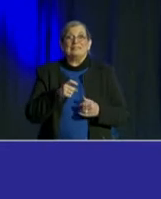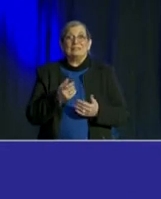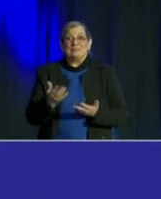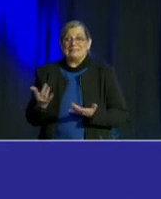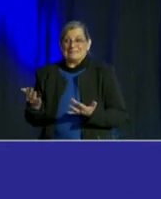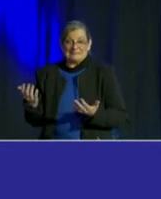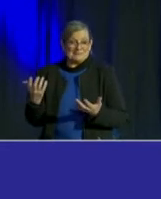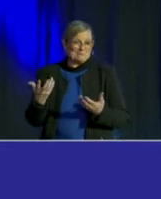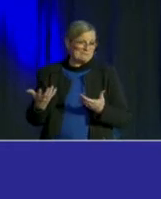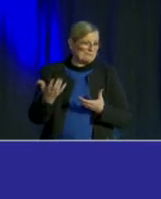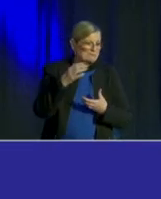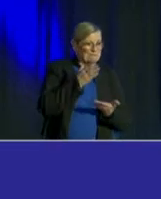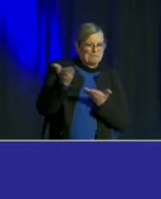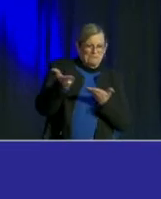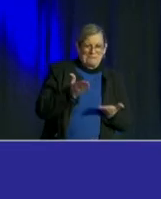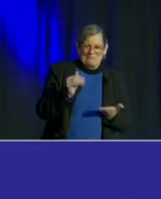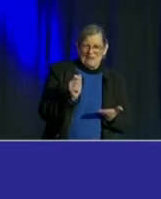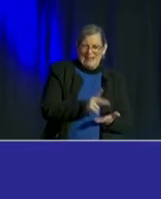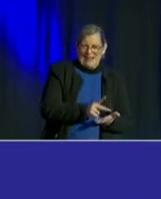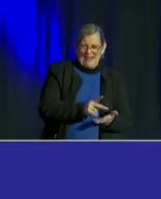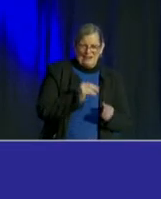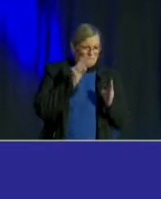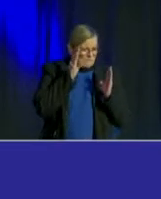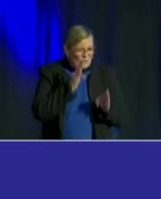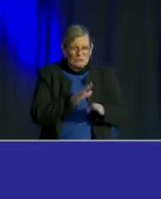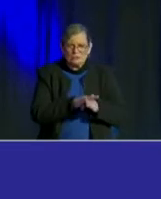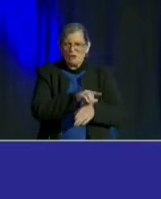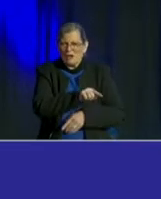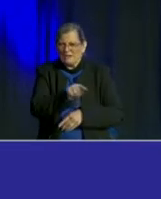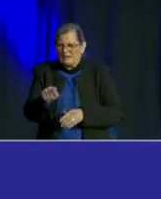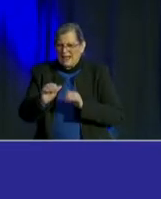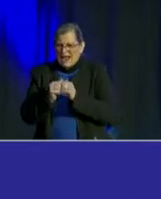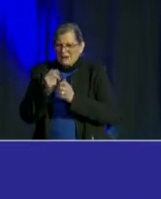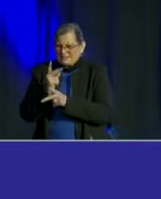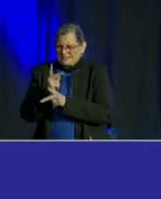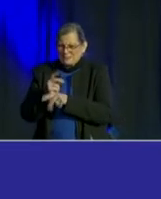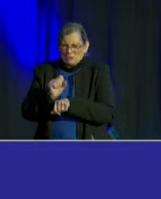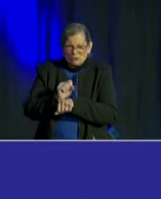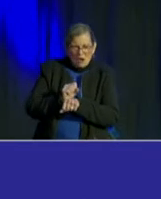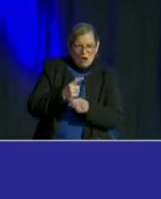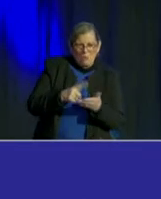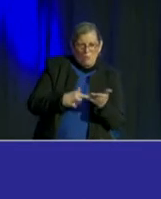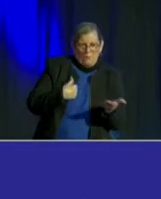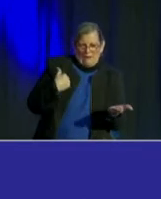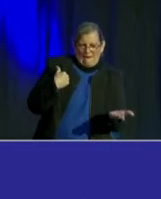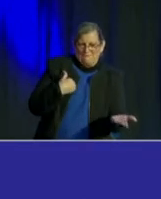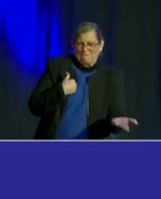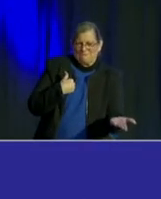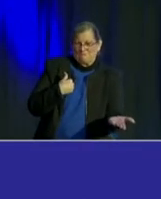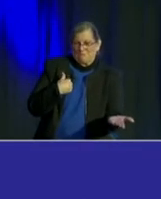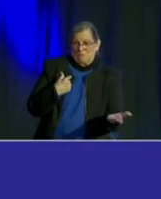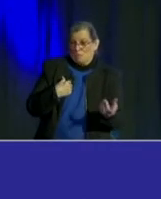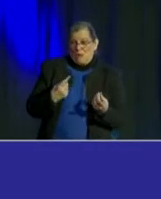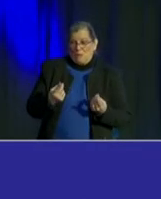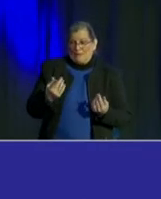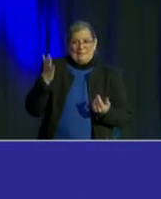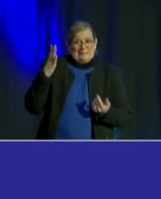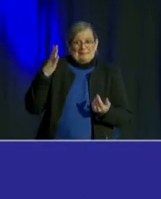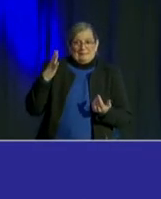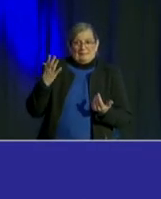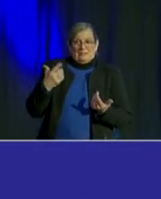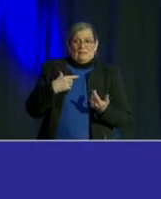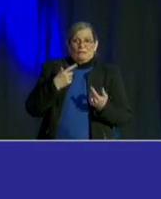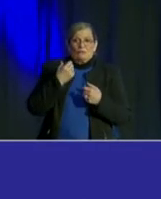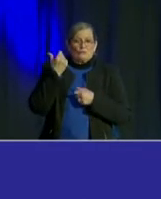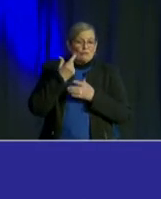we also need to focus on how we keep the jobs that we do have. And so what we did was created grant programs